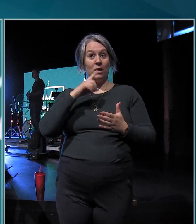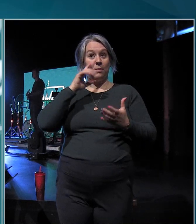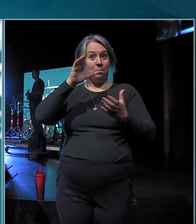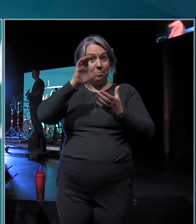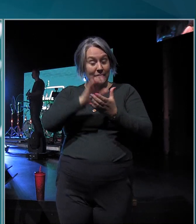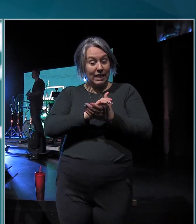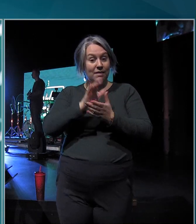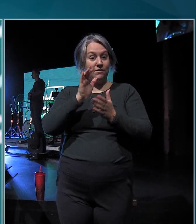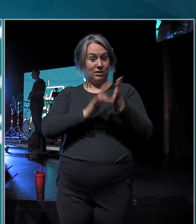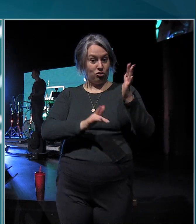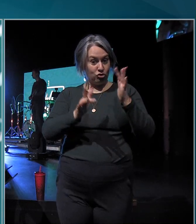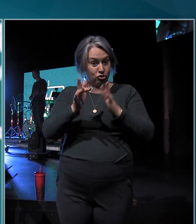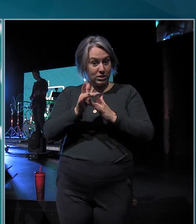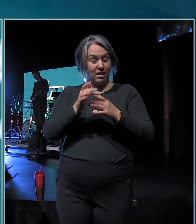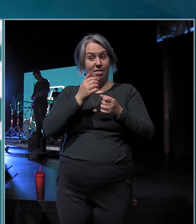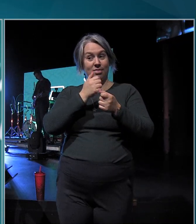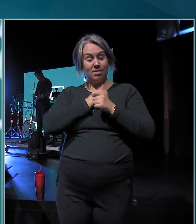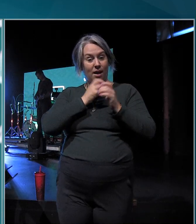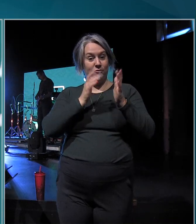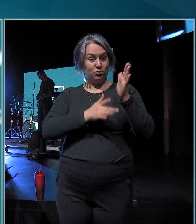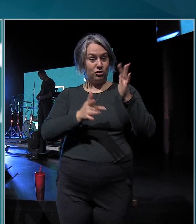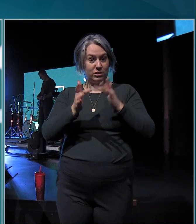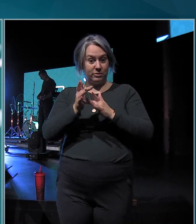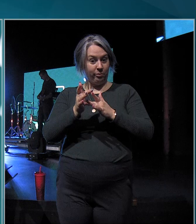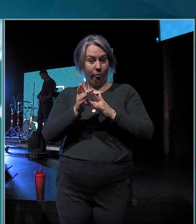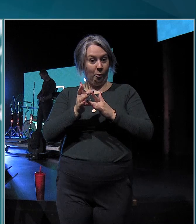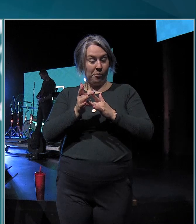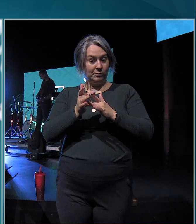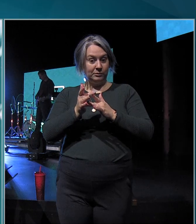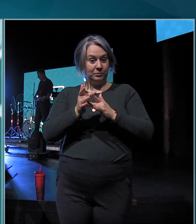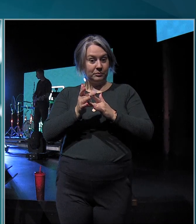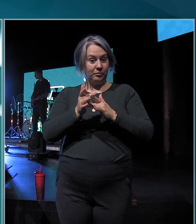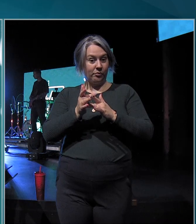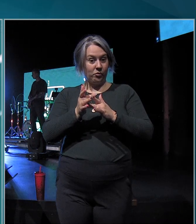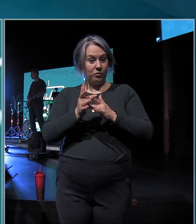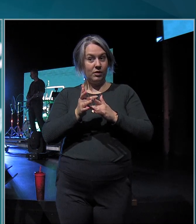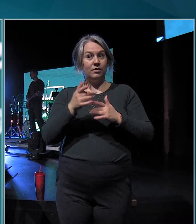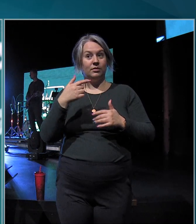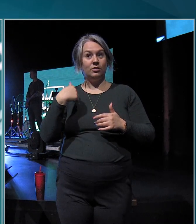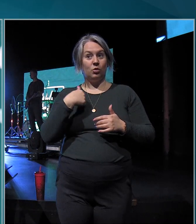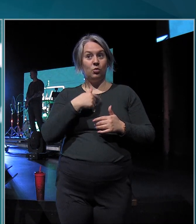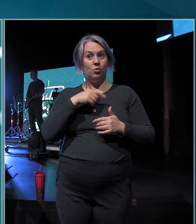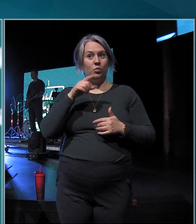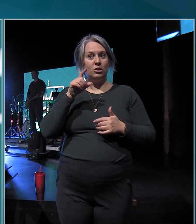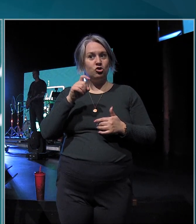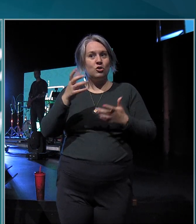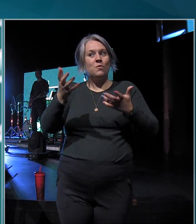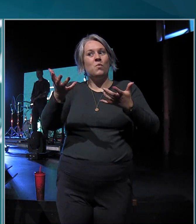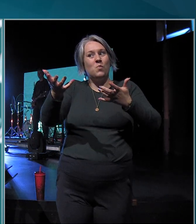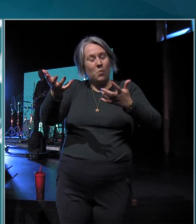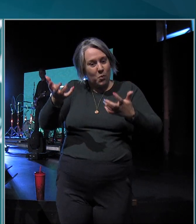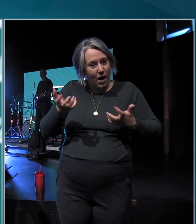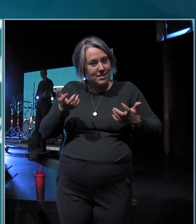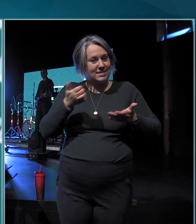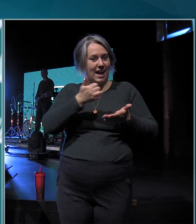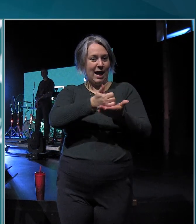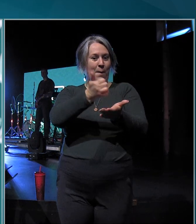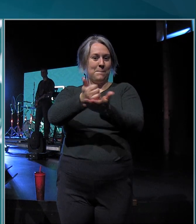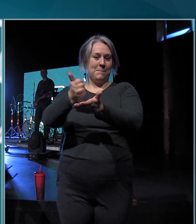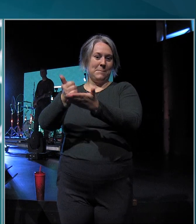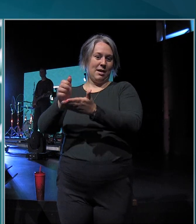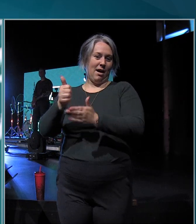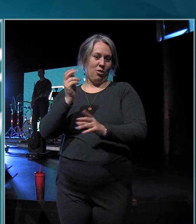devote our lives to Jesus, that should not just be a to-do list, but that is where we are compelled from our innermost